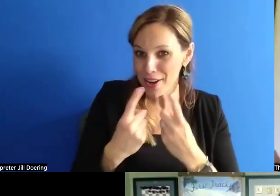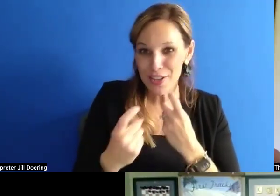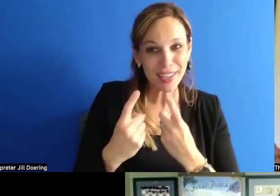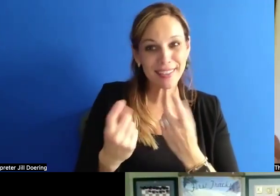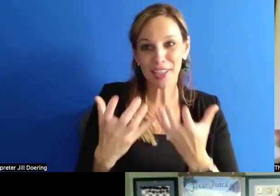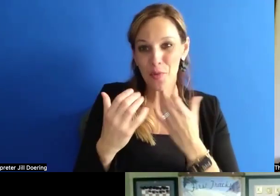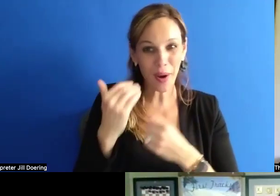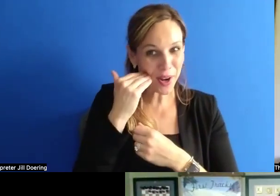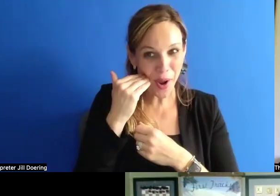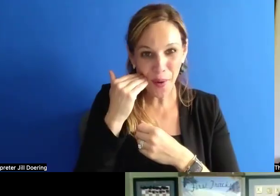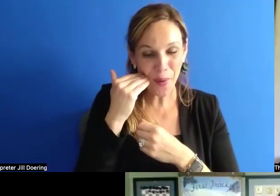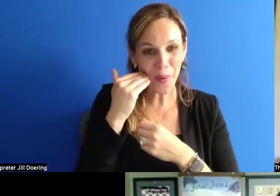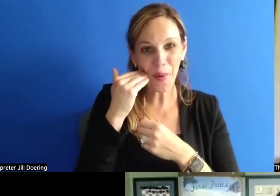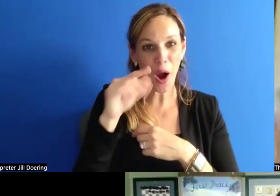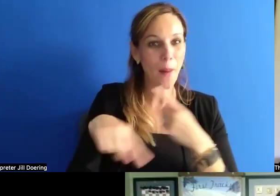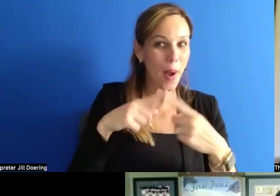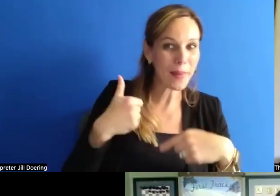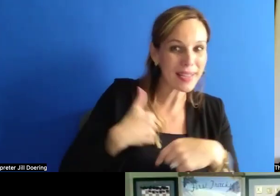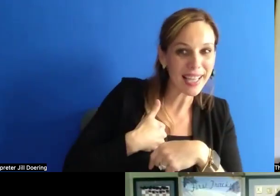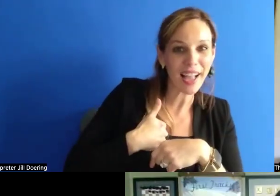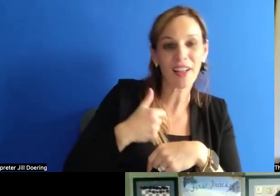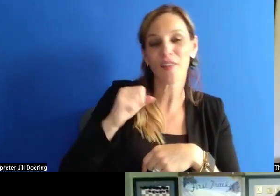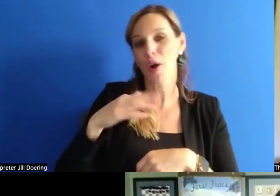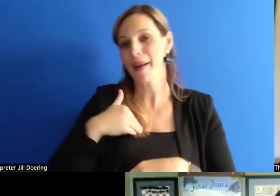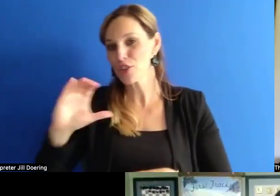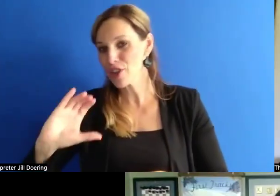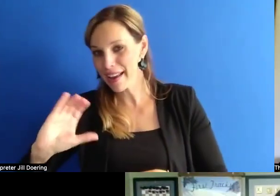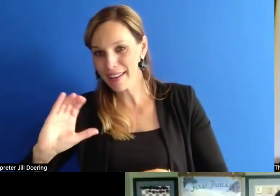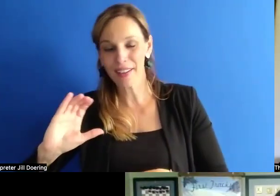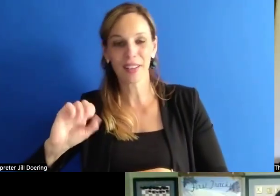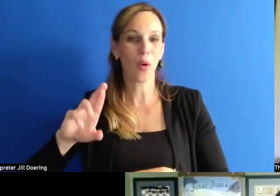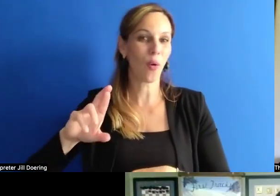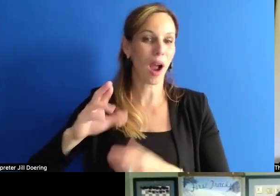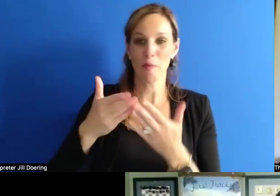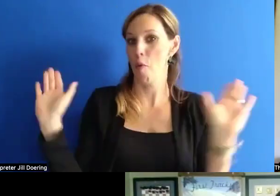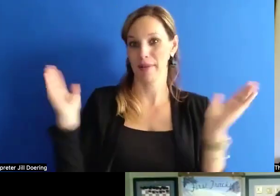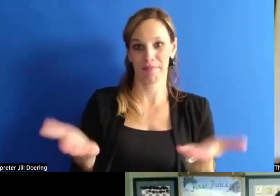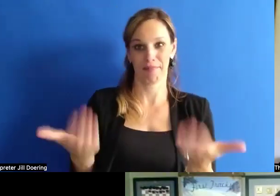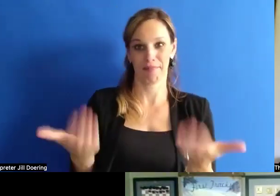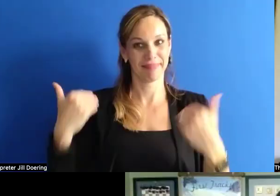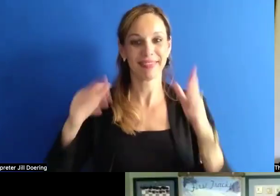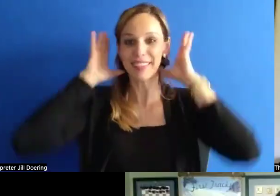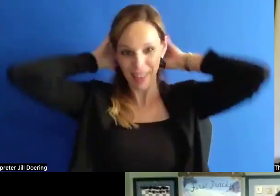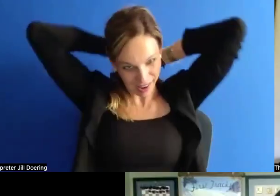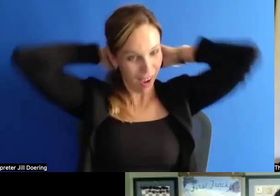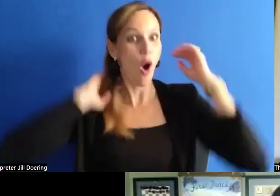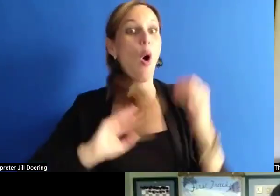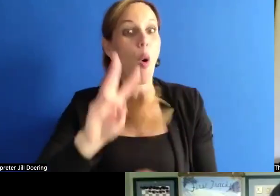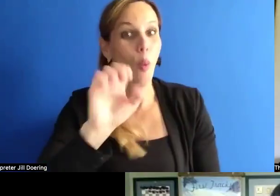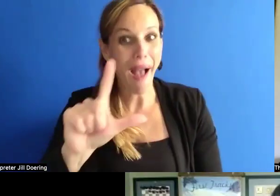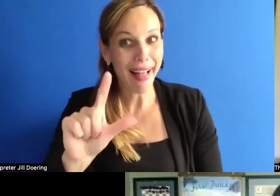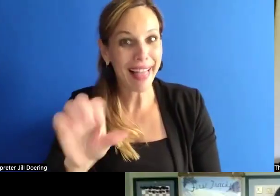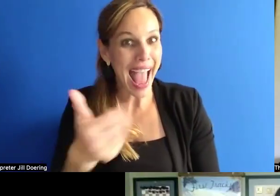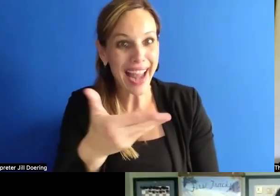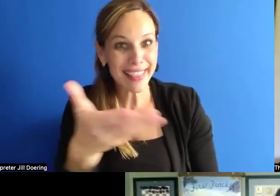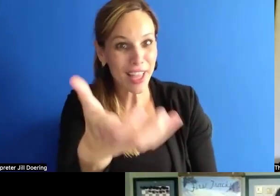to know about myself or my channel, I'm all open. Well, I mean, anything that you want to tell